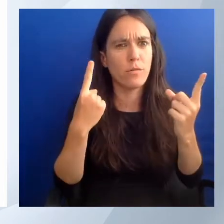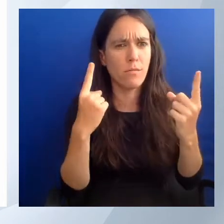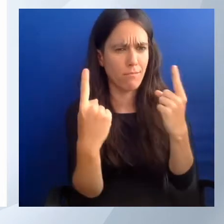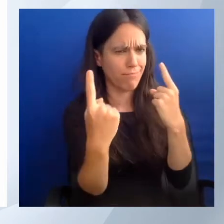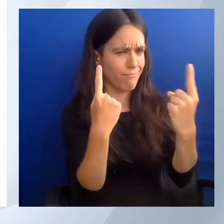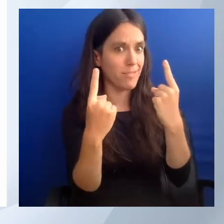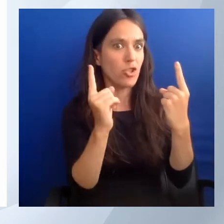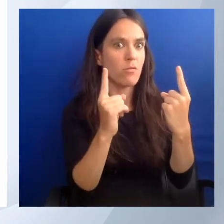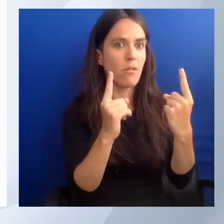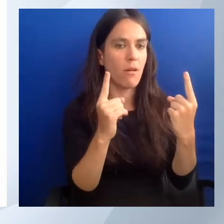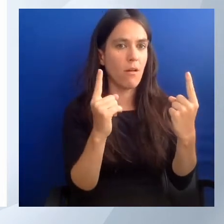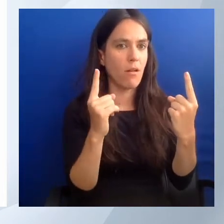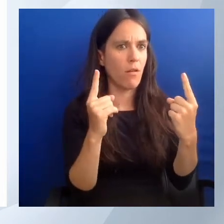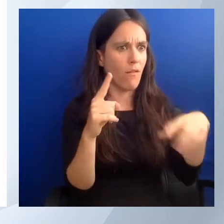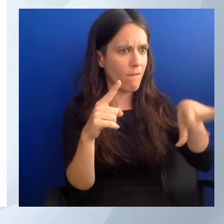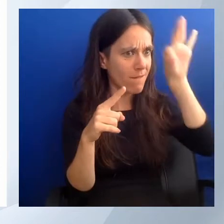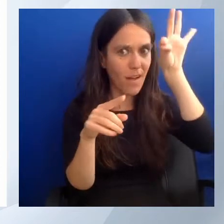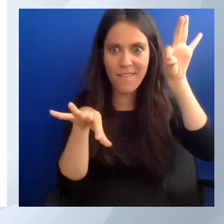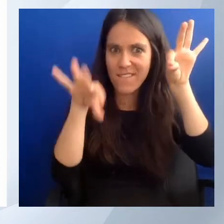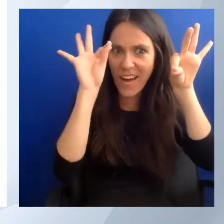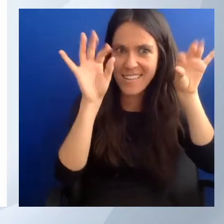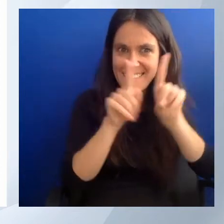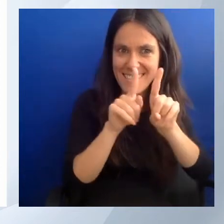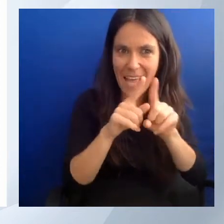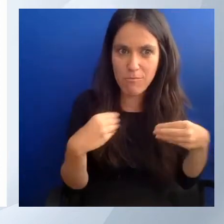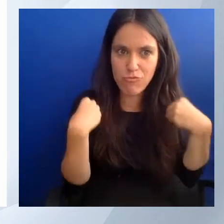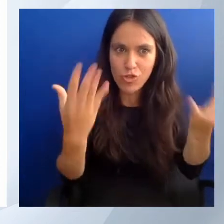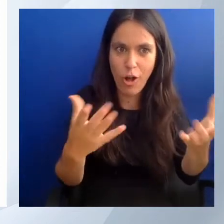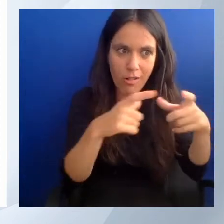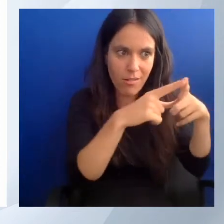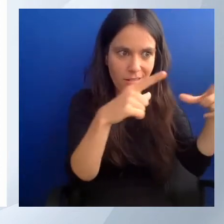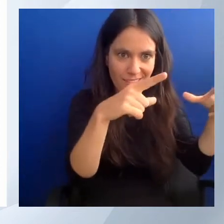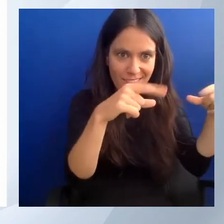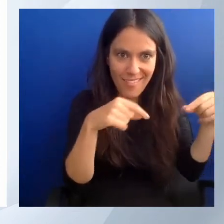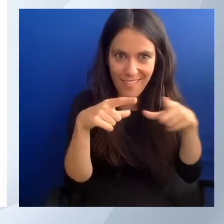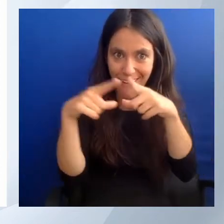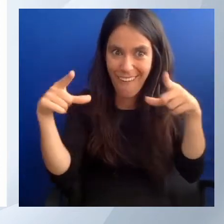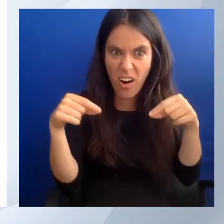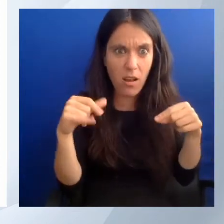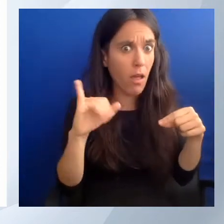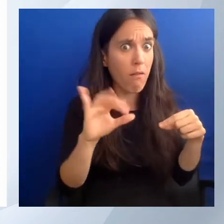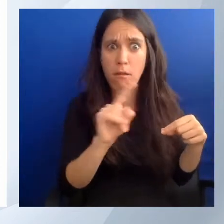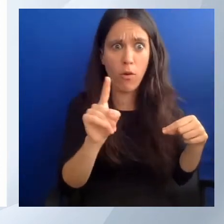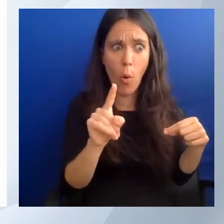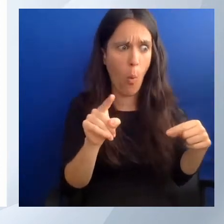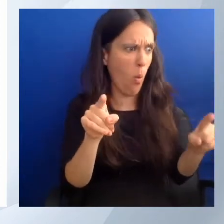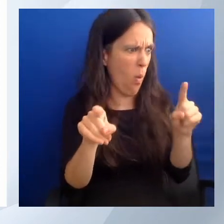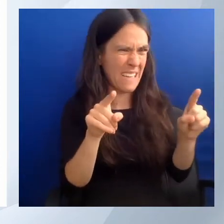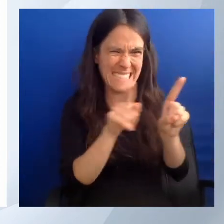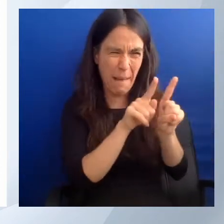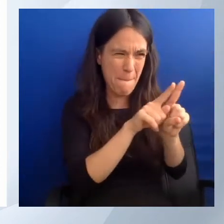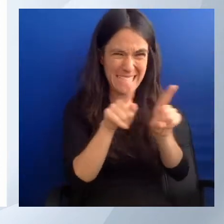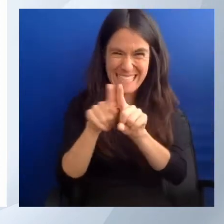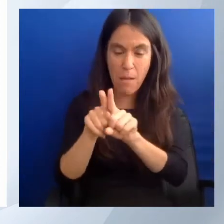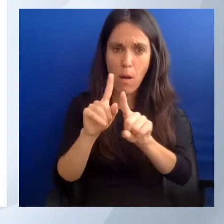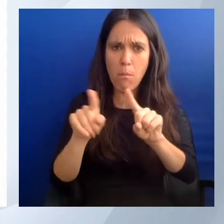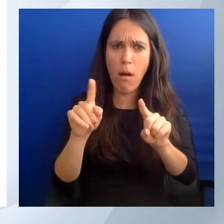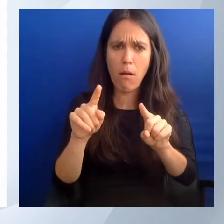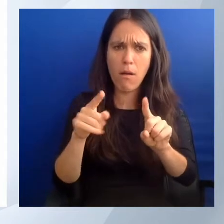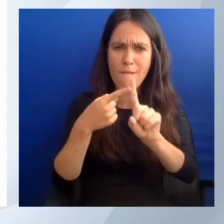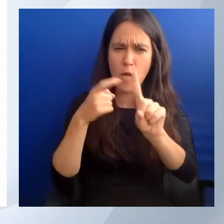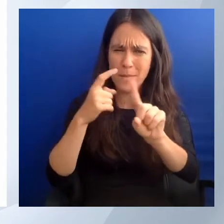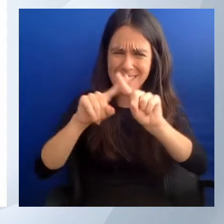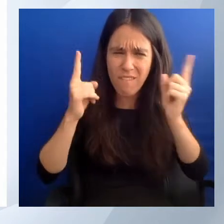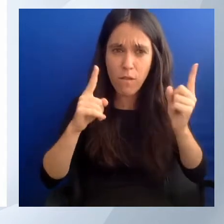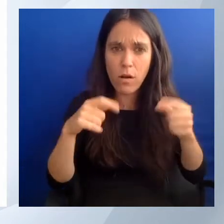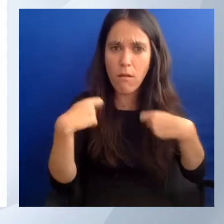If that doesn't happen, we have unfair behavior towards individuals. The other type of fairness that you can look